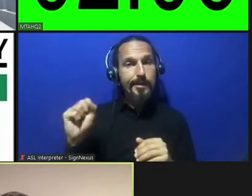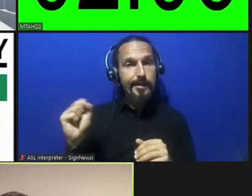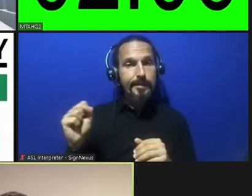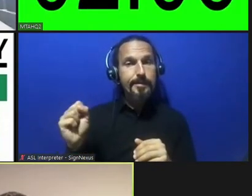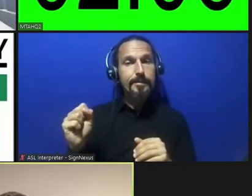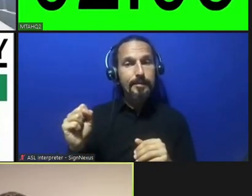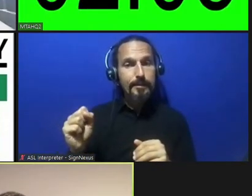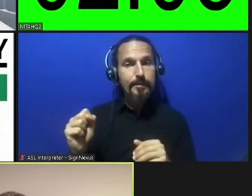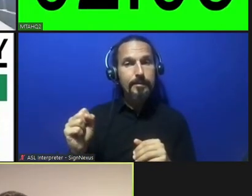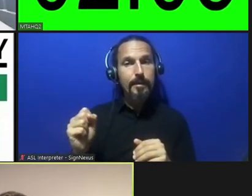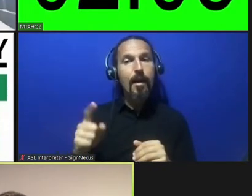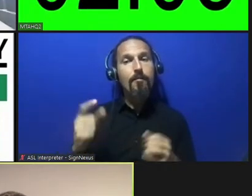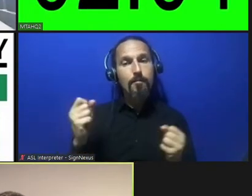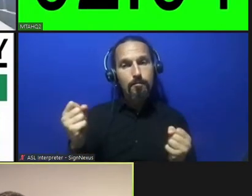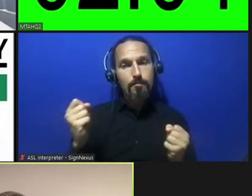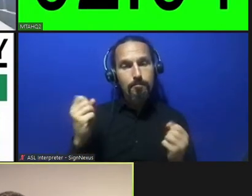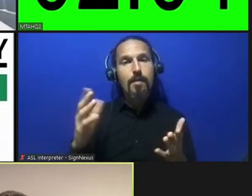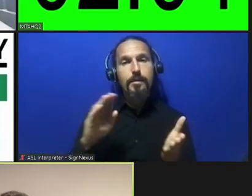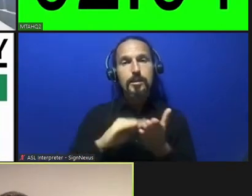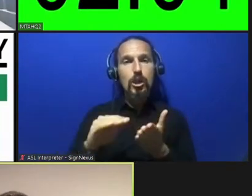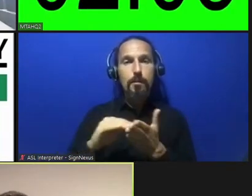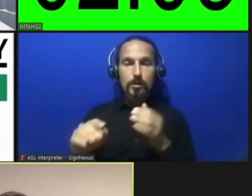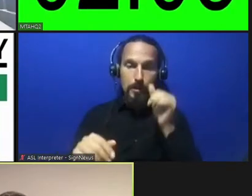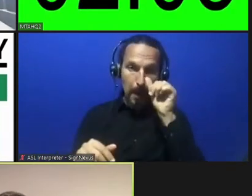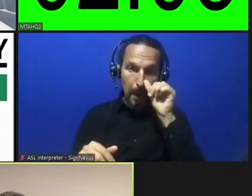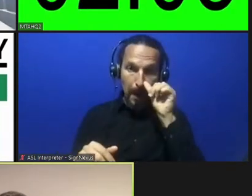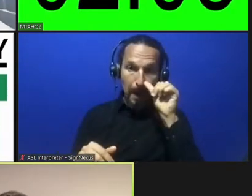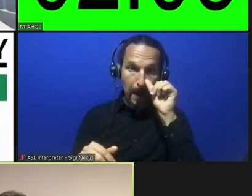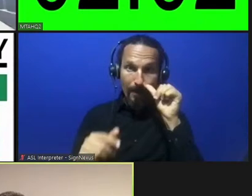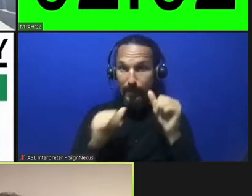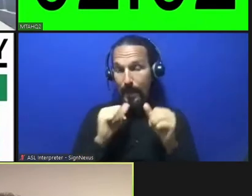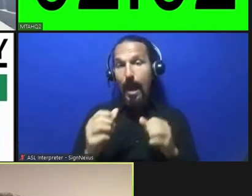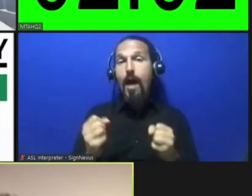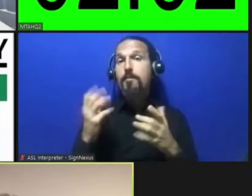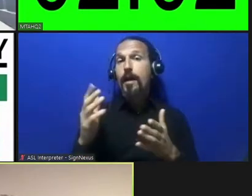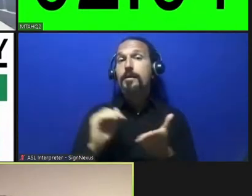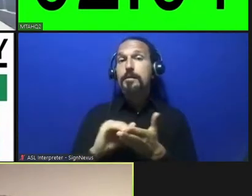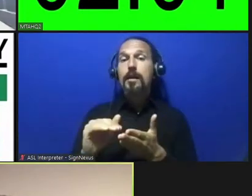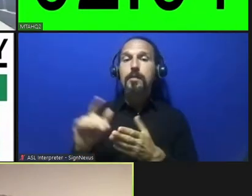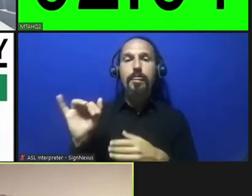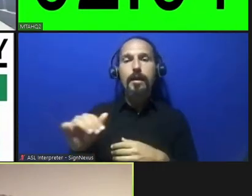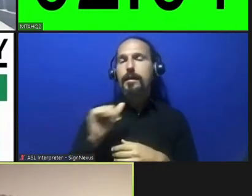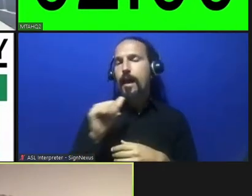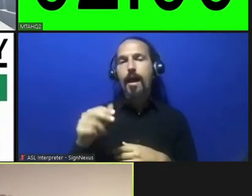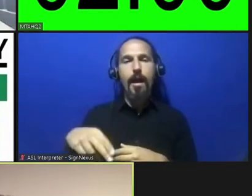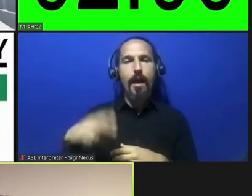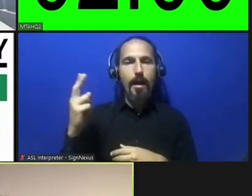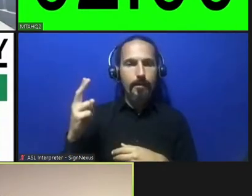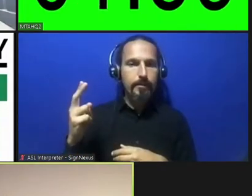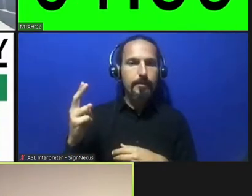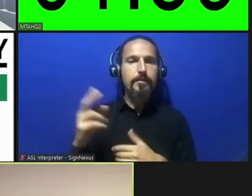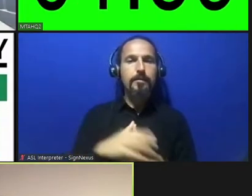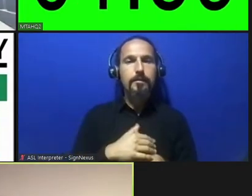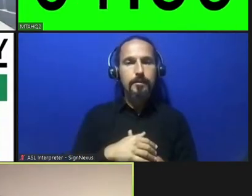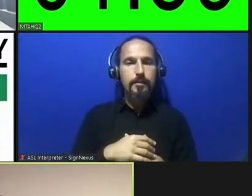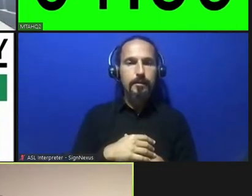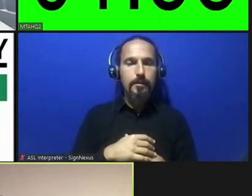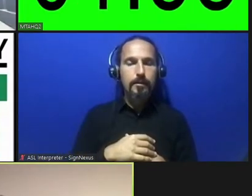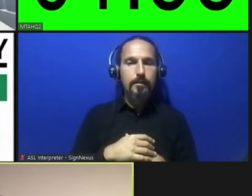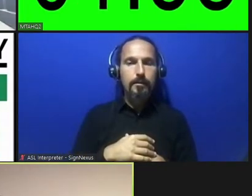that there are lots of exceptions if there's not lots of exceptions it's not that high there's